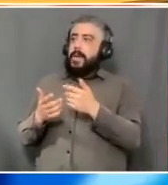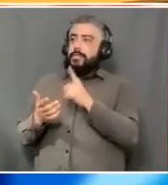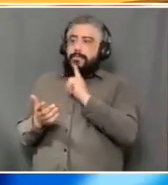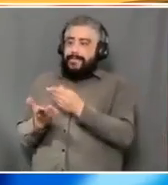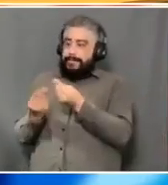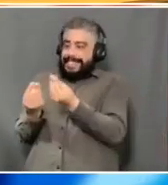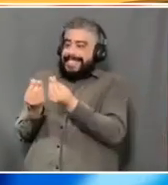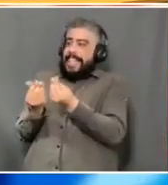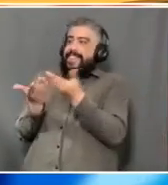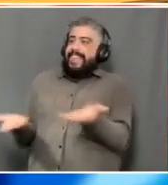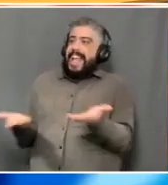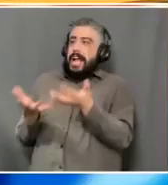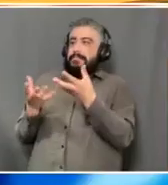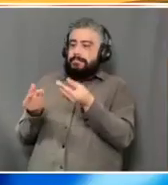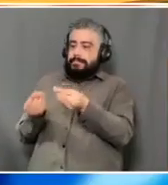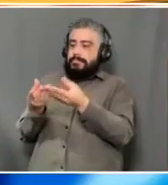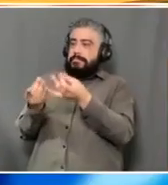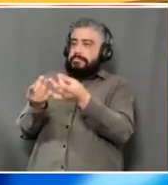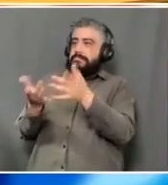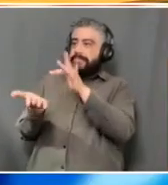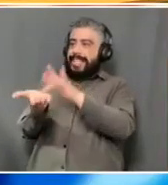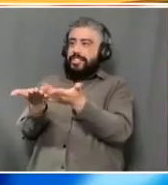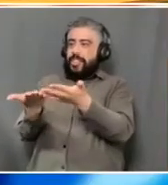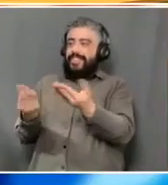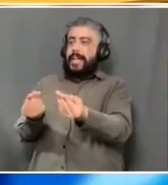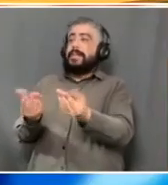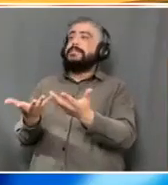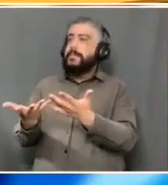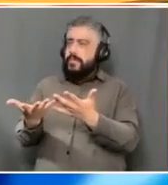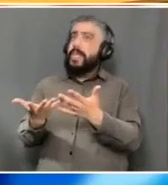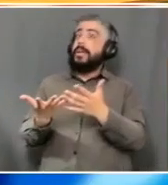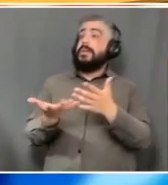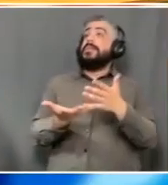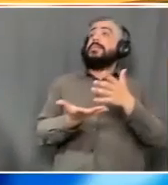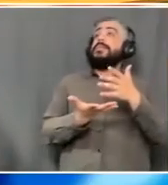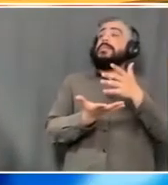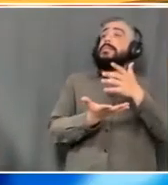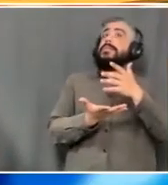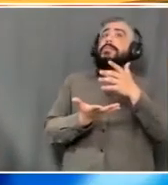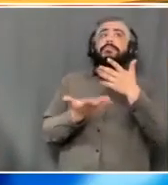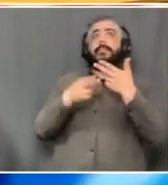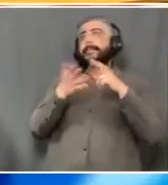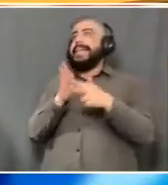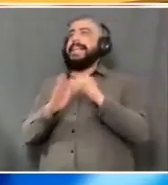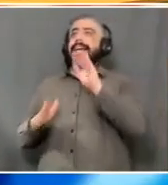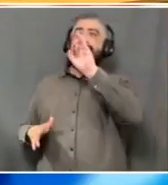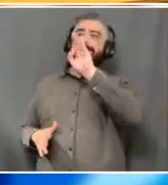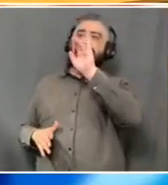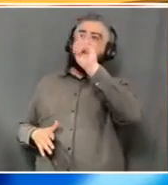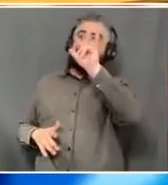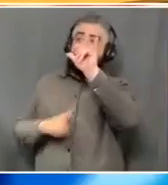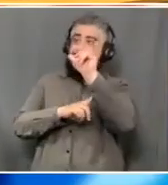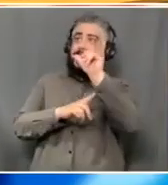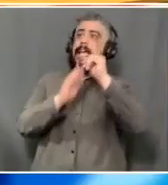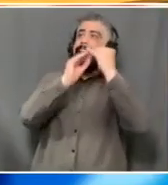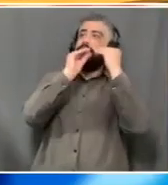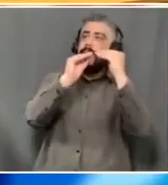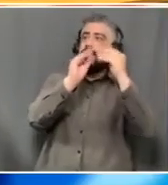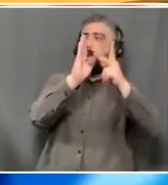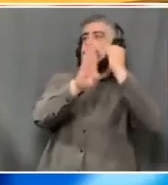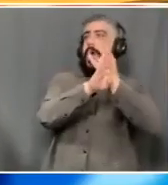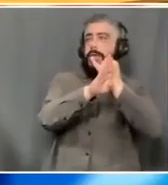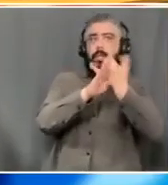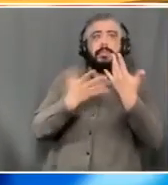so the biggest example for a school district of a capital expenditure are facility construction projects,